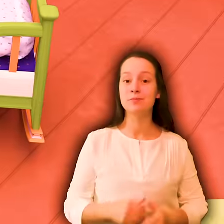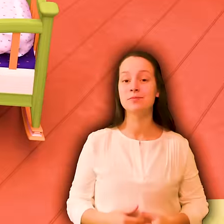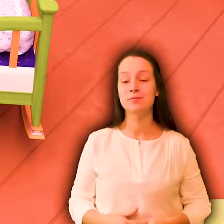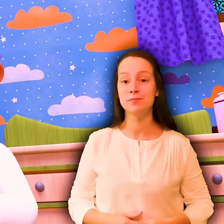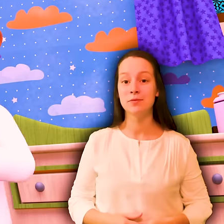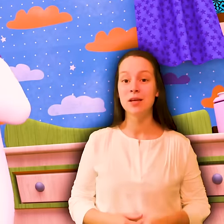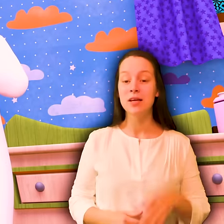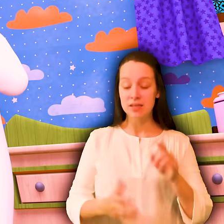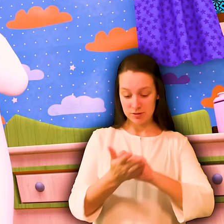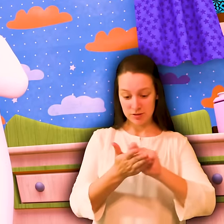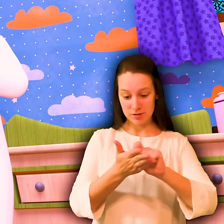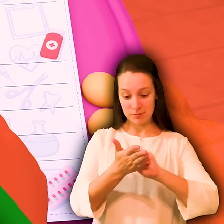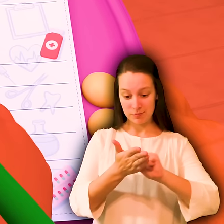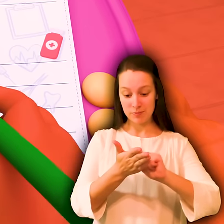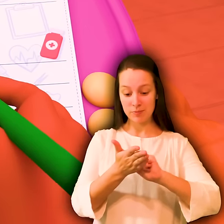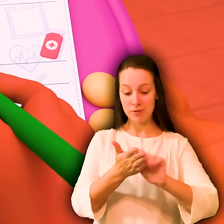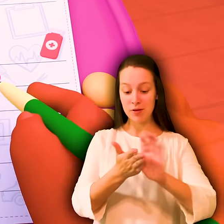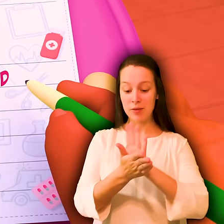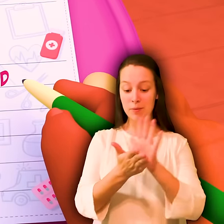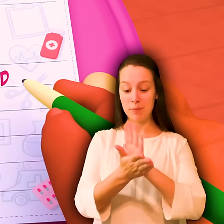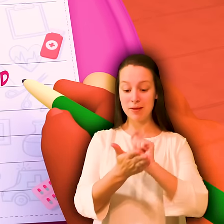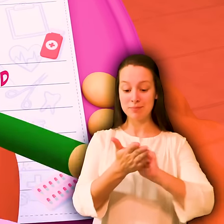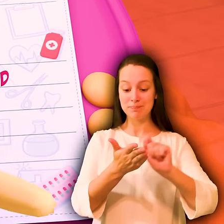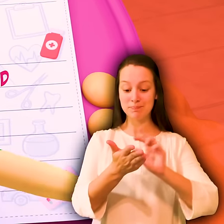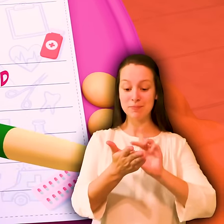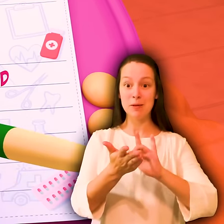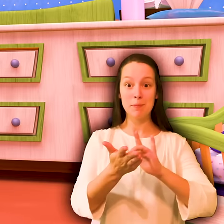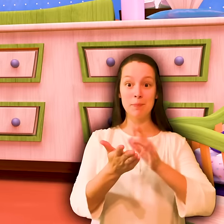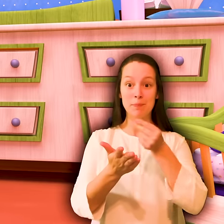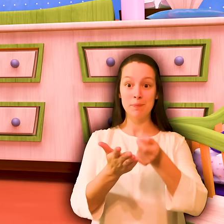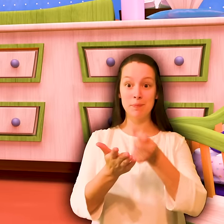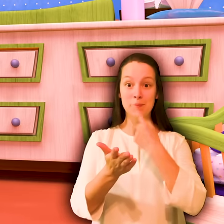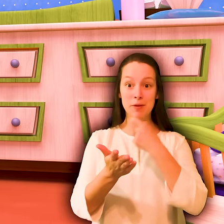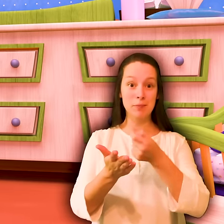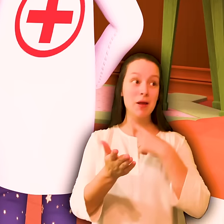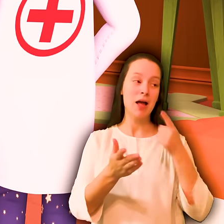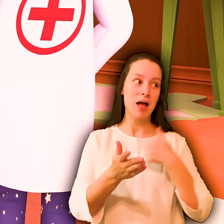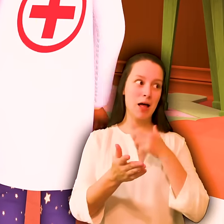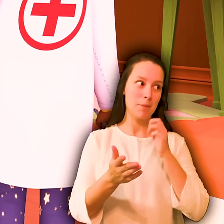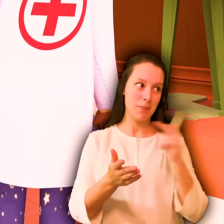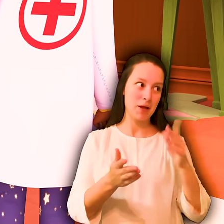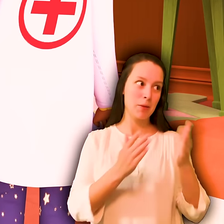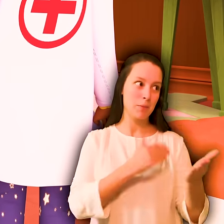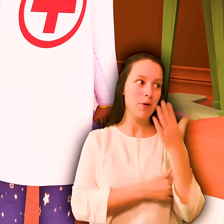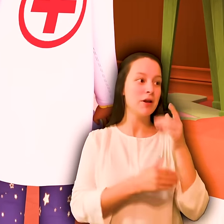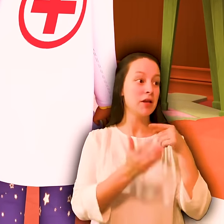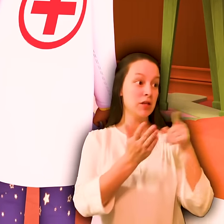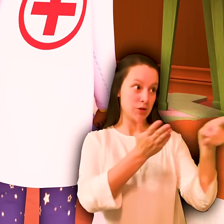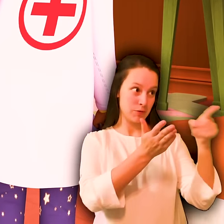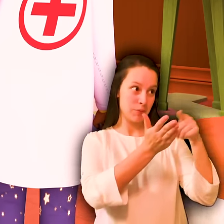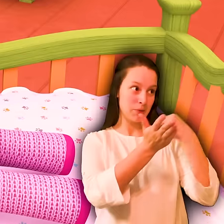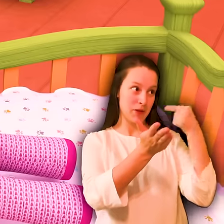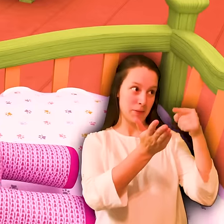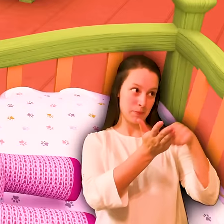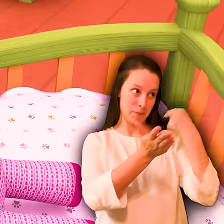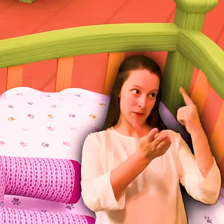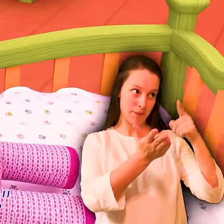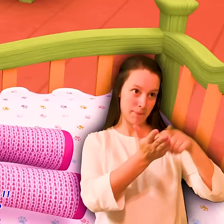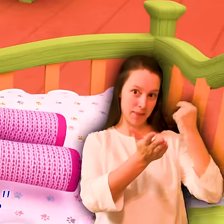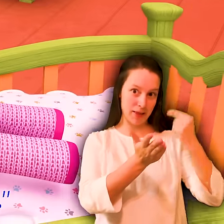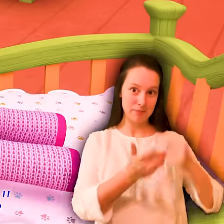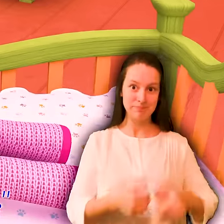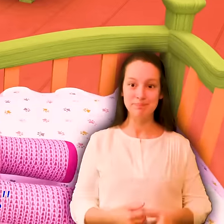bed he wrote on a paper for some pills bill's bill i'll be back in the morning with my